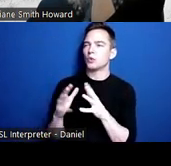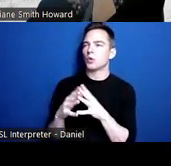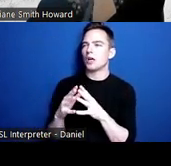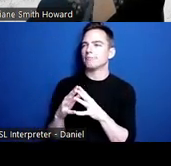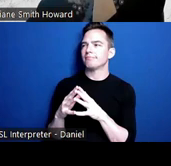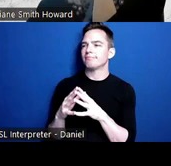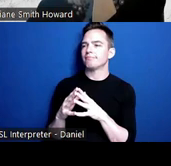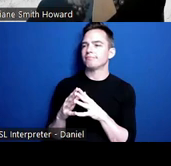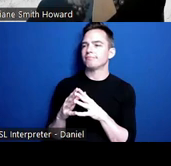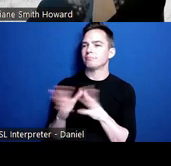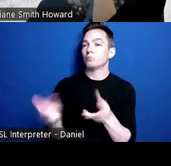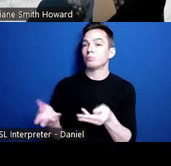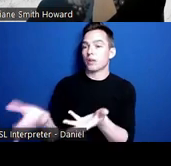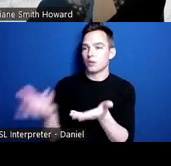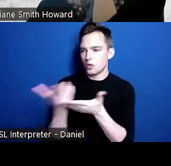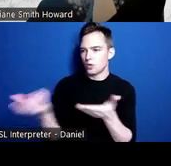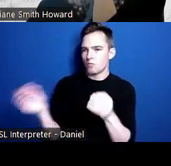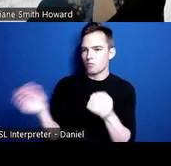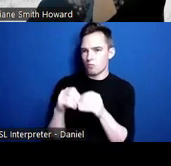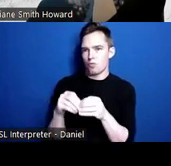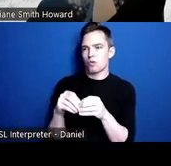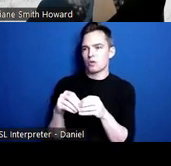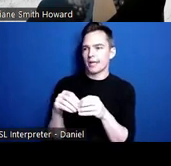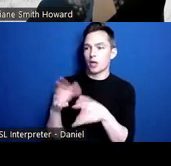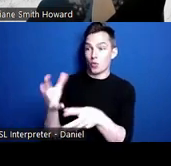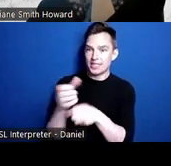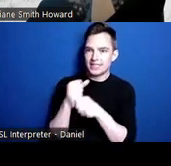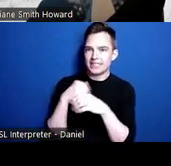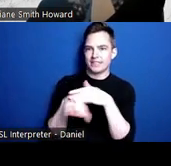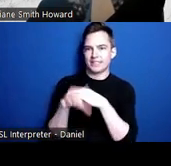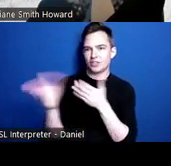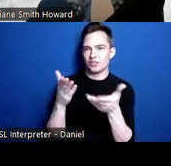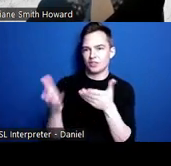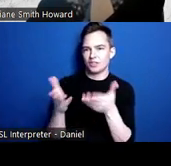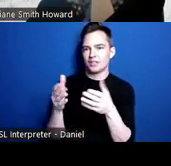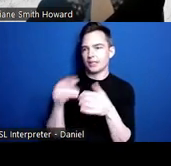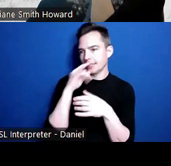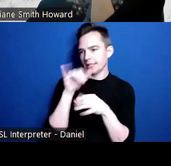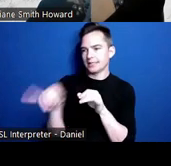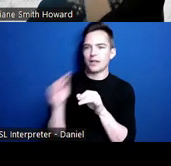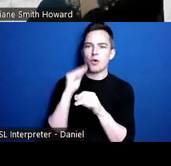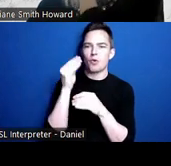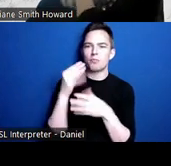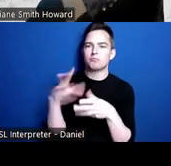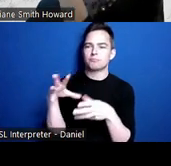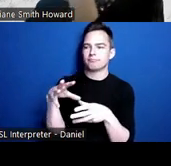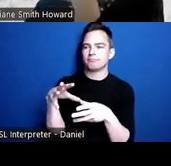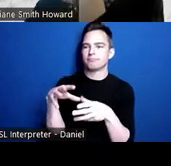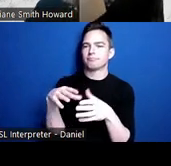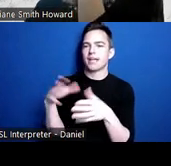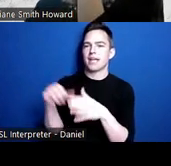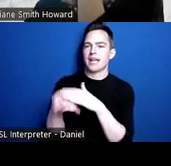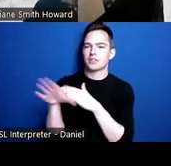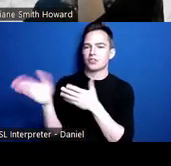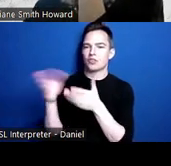putting resources more into receiving services and having the kids stay at home and getting those services, rather than